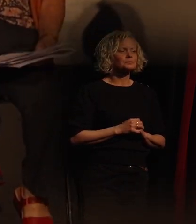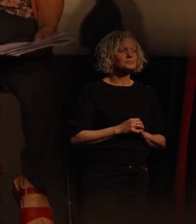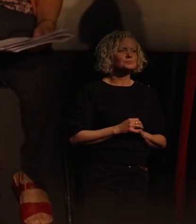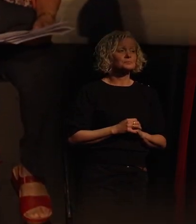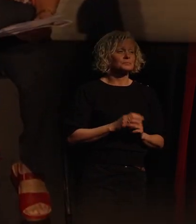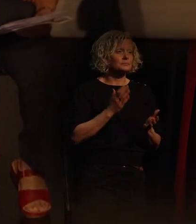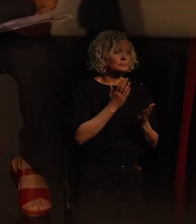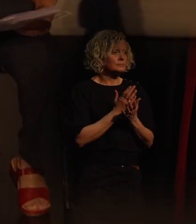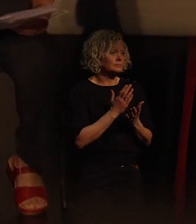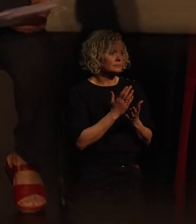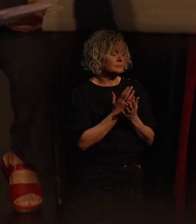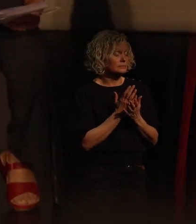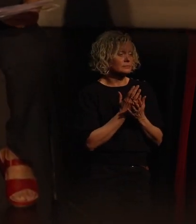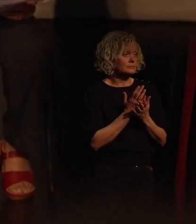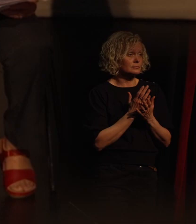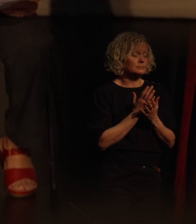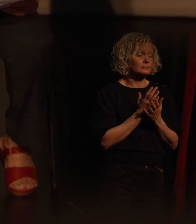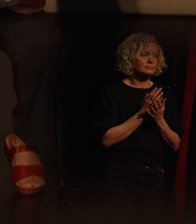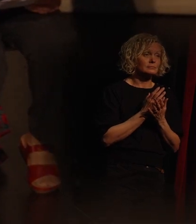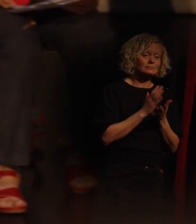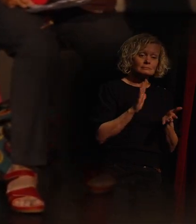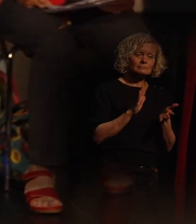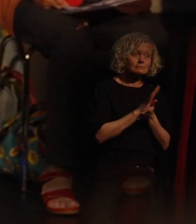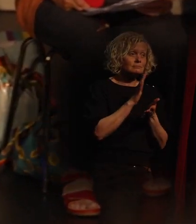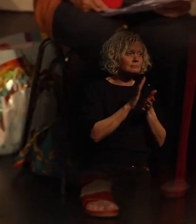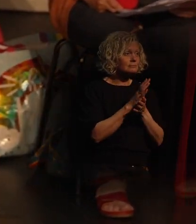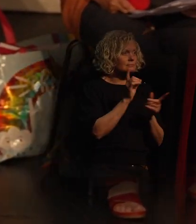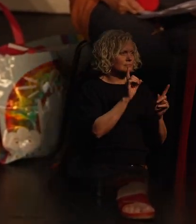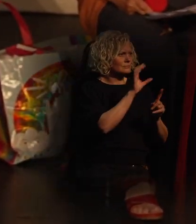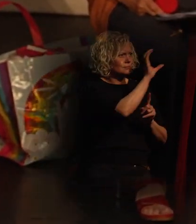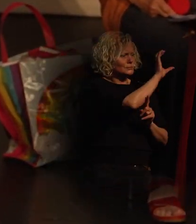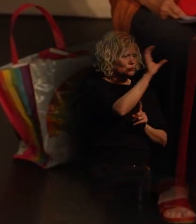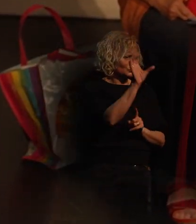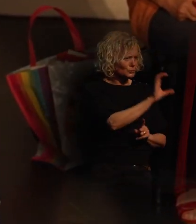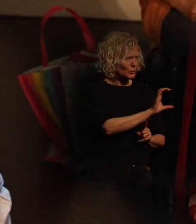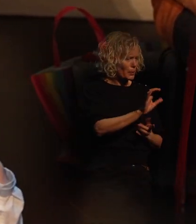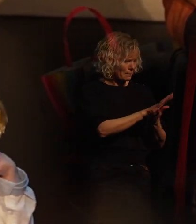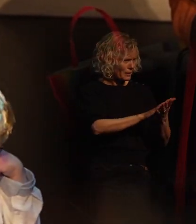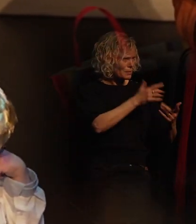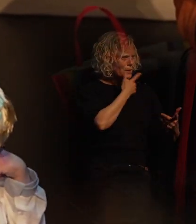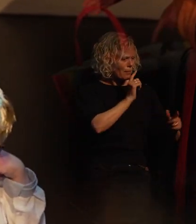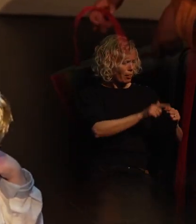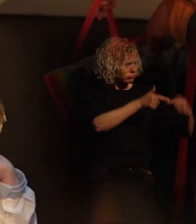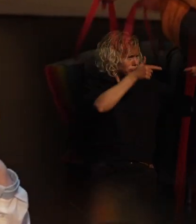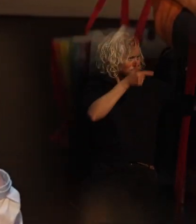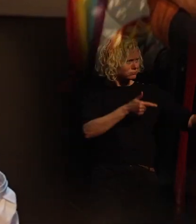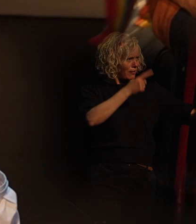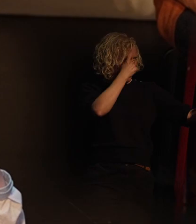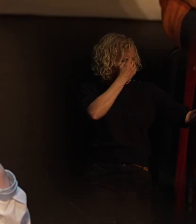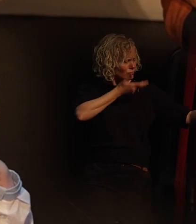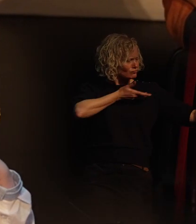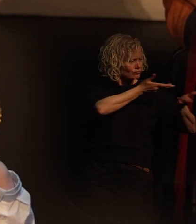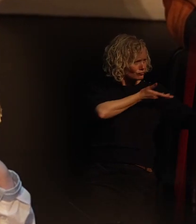But the great joys of Zoom allowed people to stay connected.